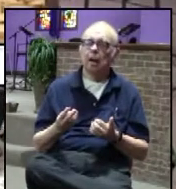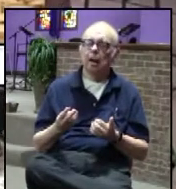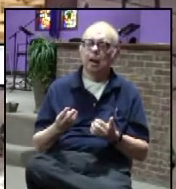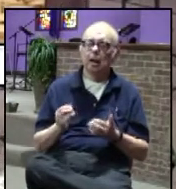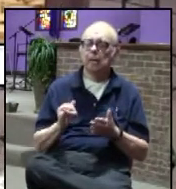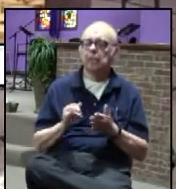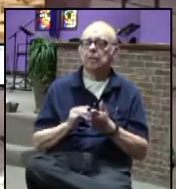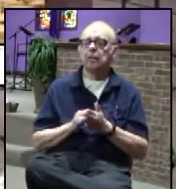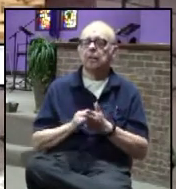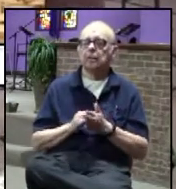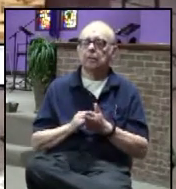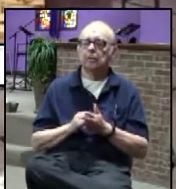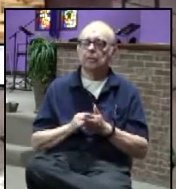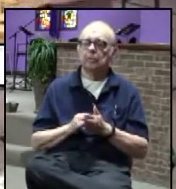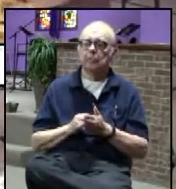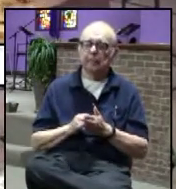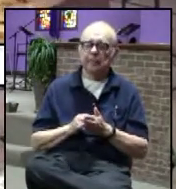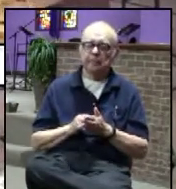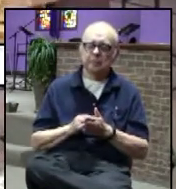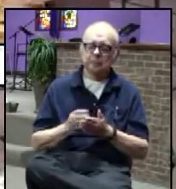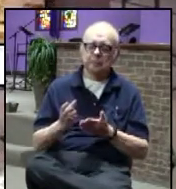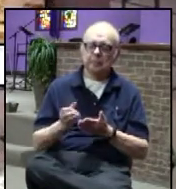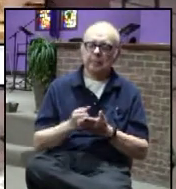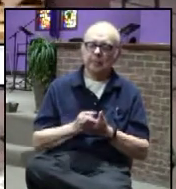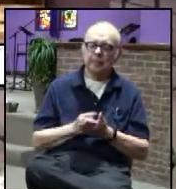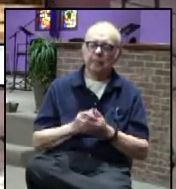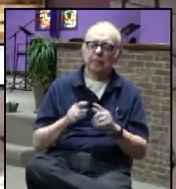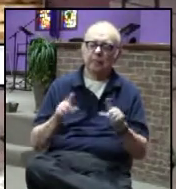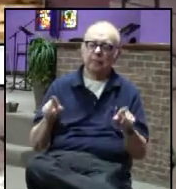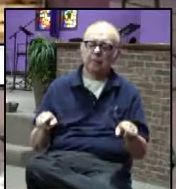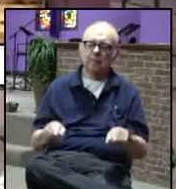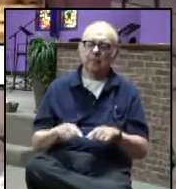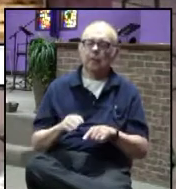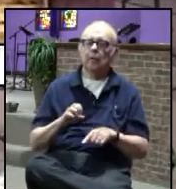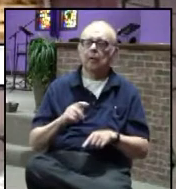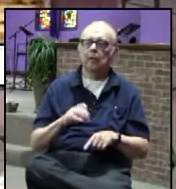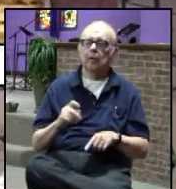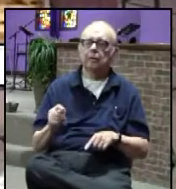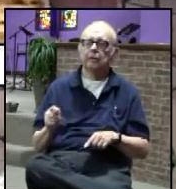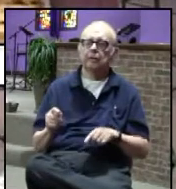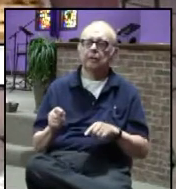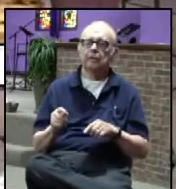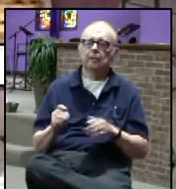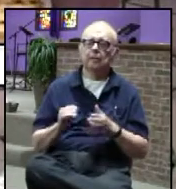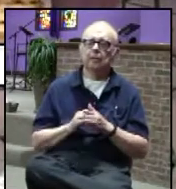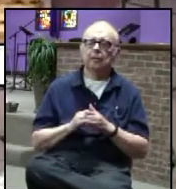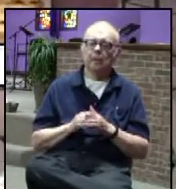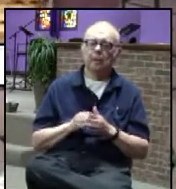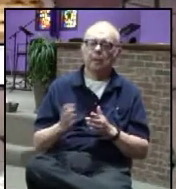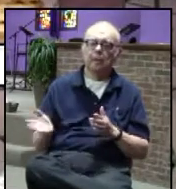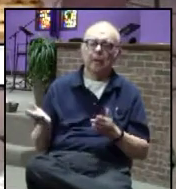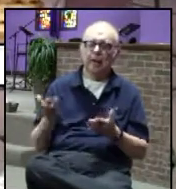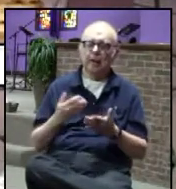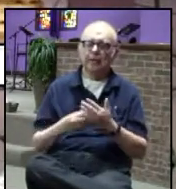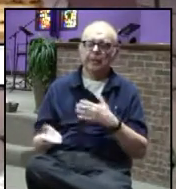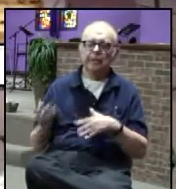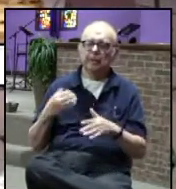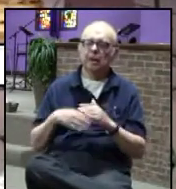this is the treasure chest, and I was going to use this for certain things, but this thing still has stuff in